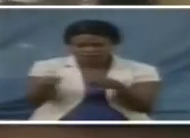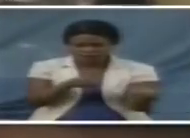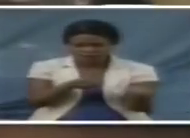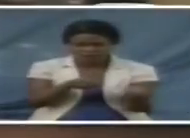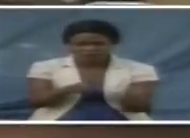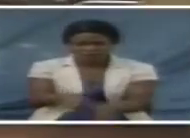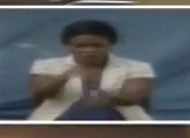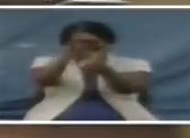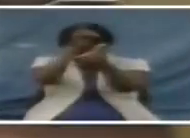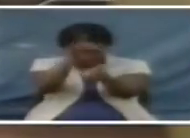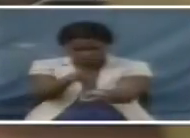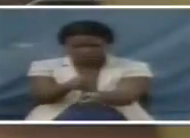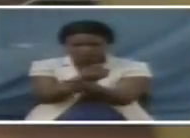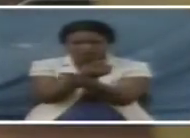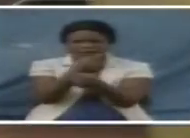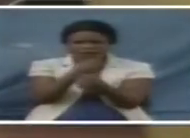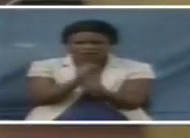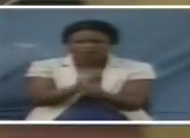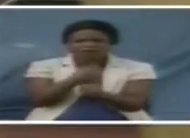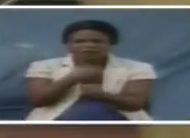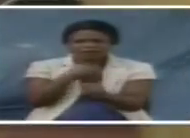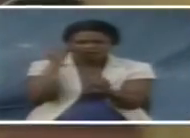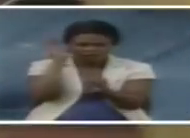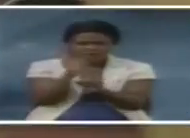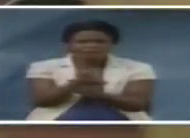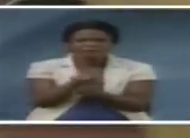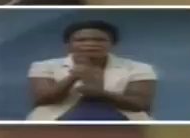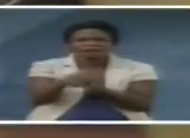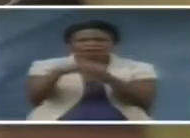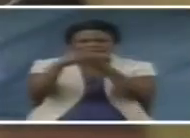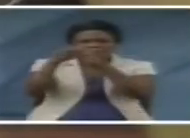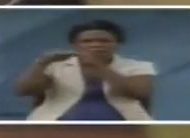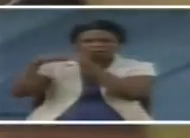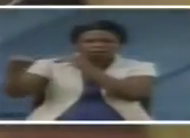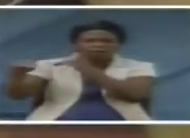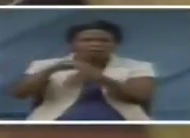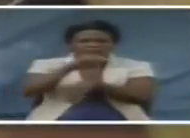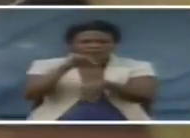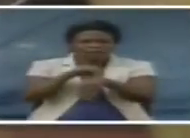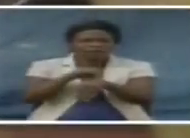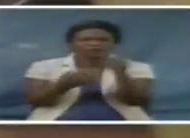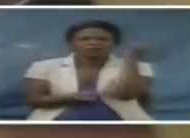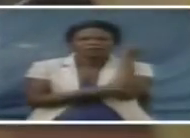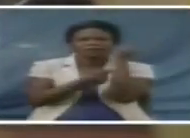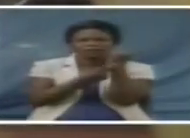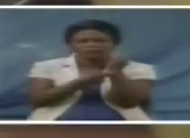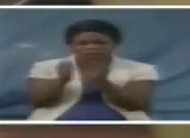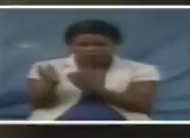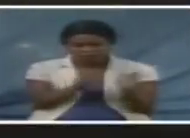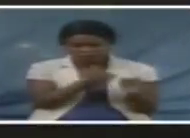control, decision-making, has hampered the attainment of equitable national